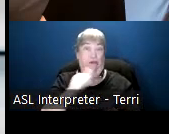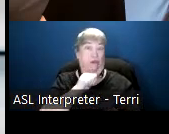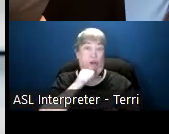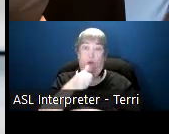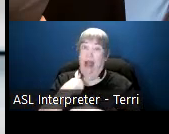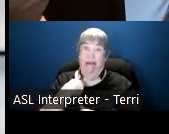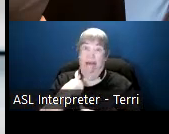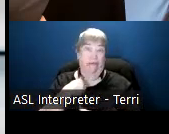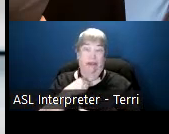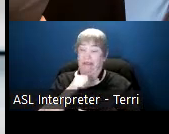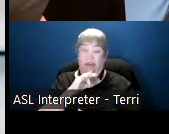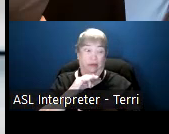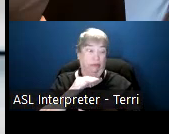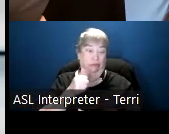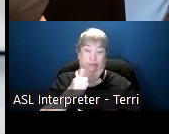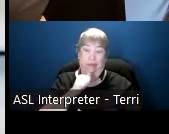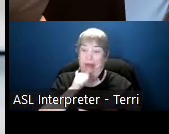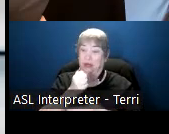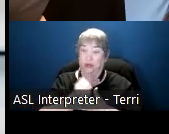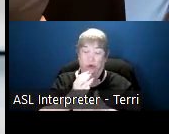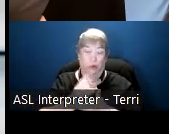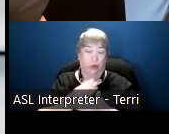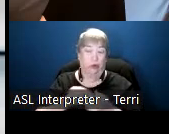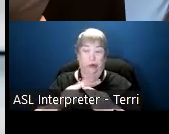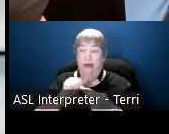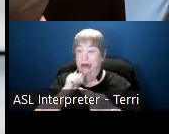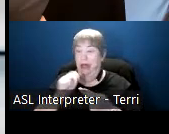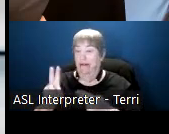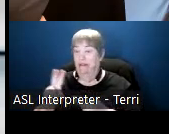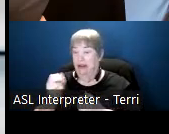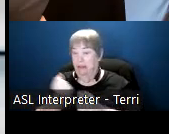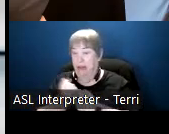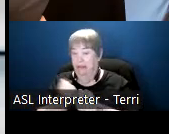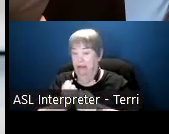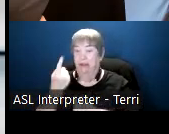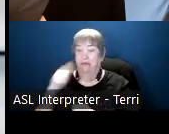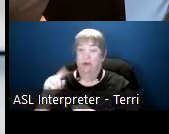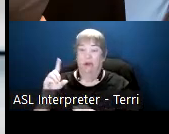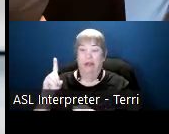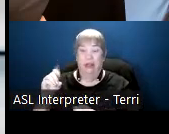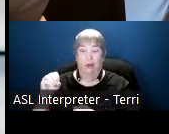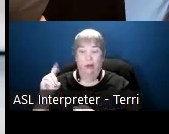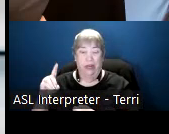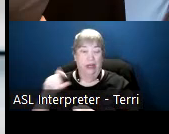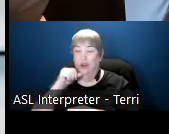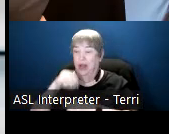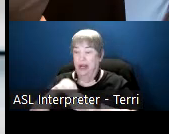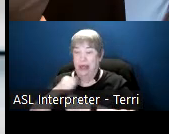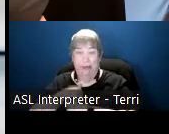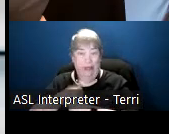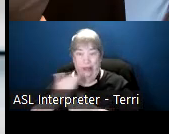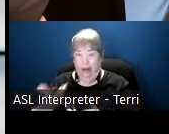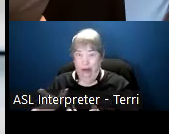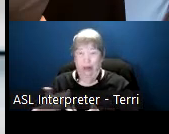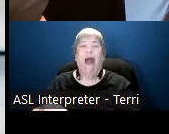a social worker or you're not a victim advocate for the Department of Defense or in the military, here are some ways to